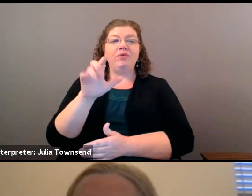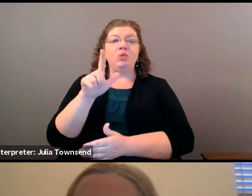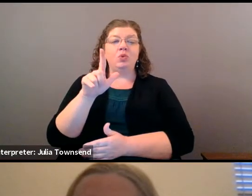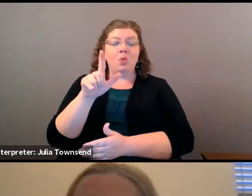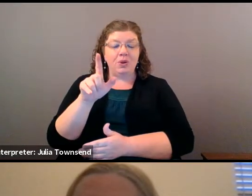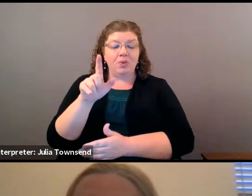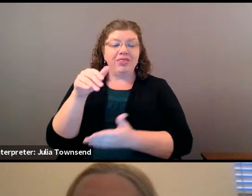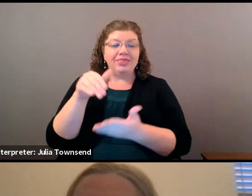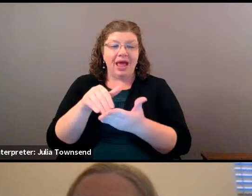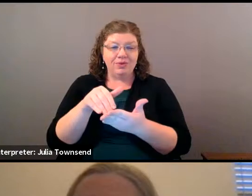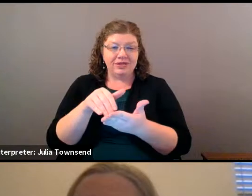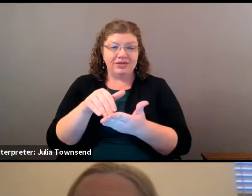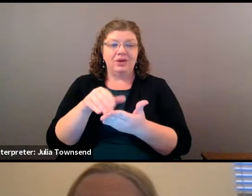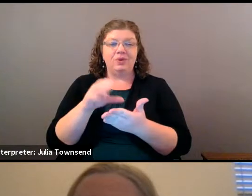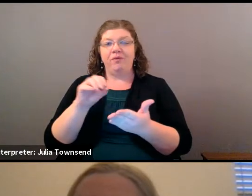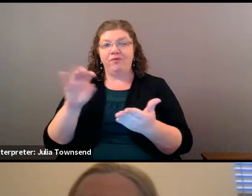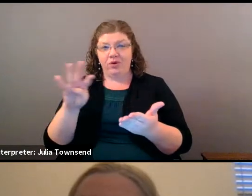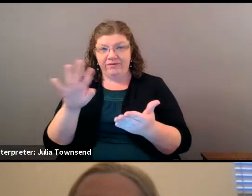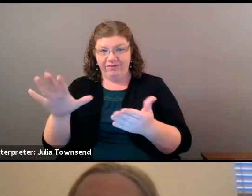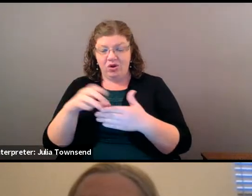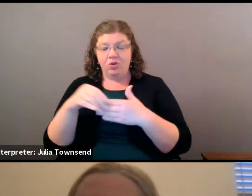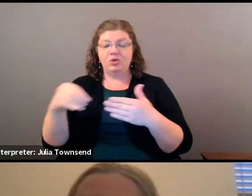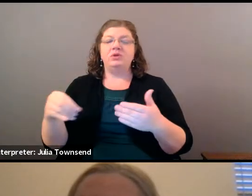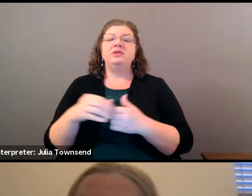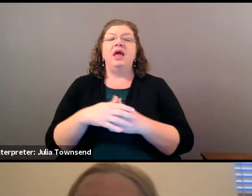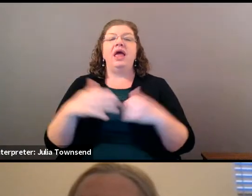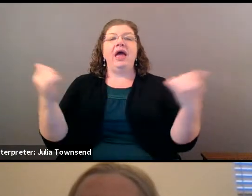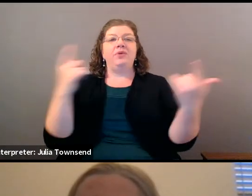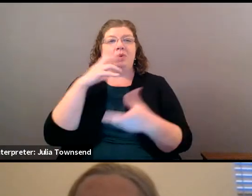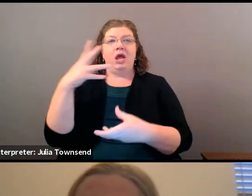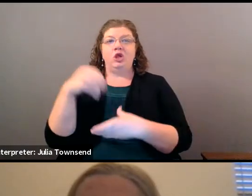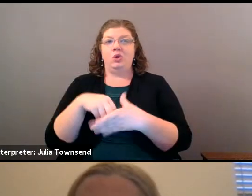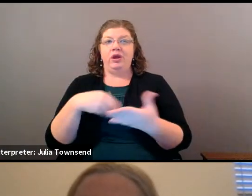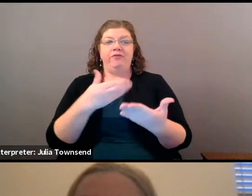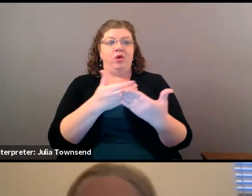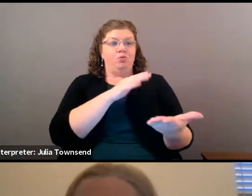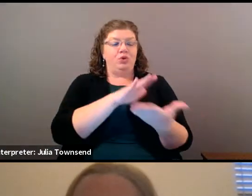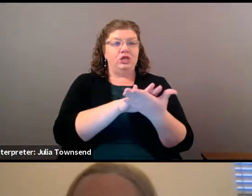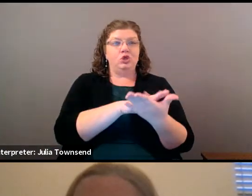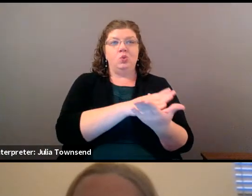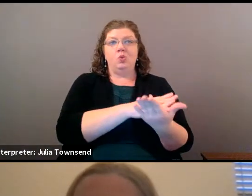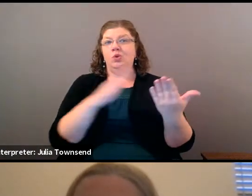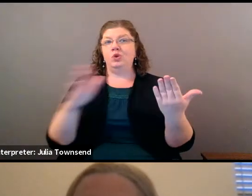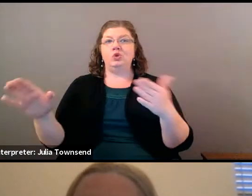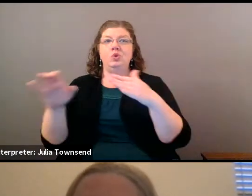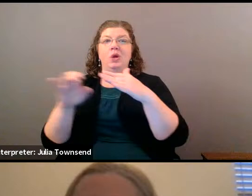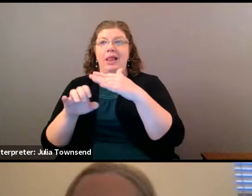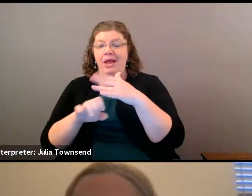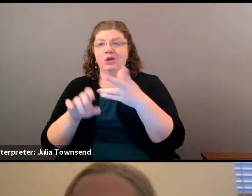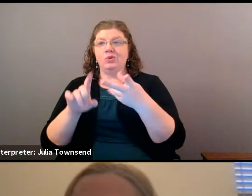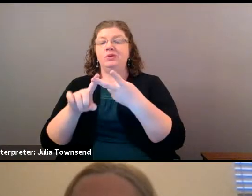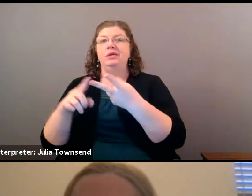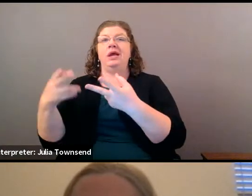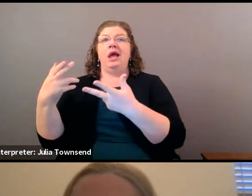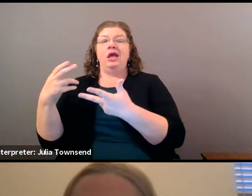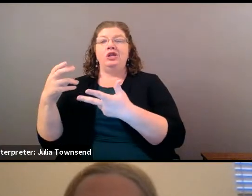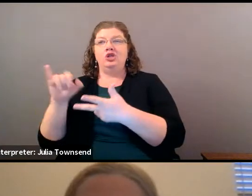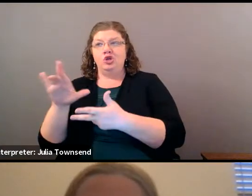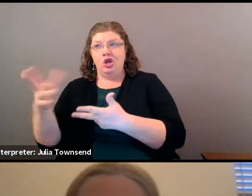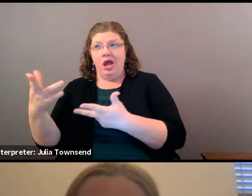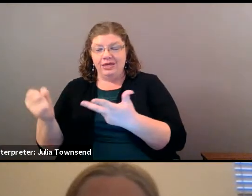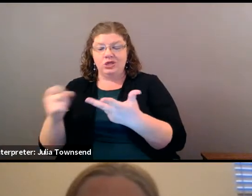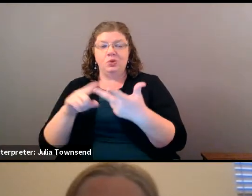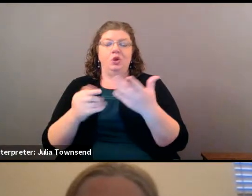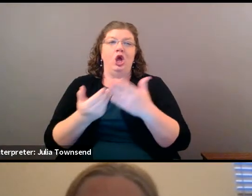$3,521,000. And we have everyone included from preschool to elementary to junior high, newcomers,